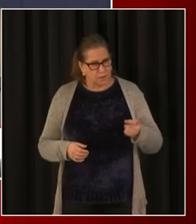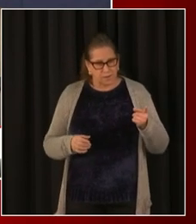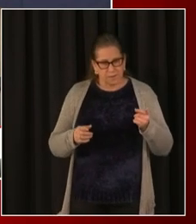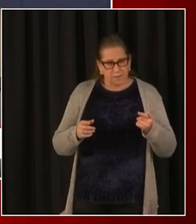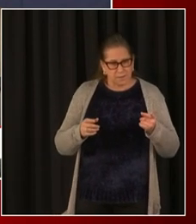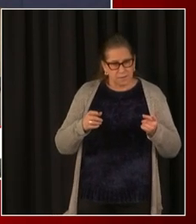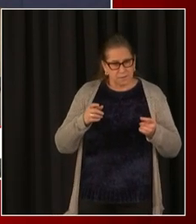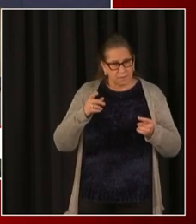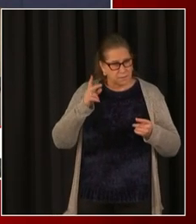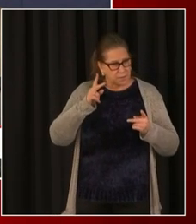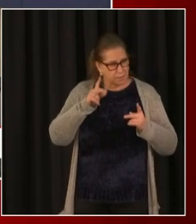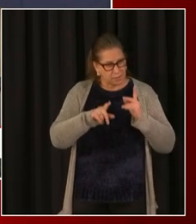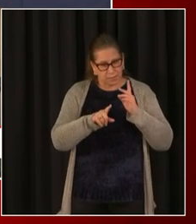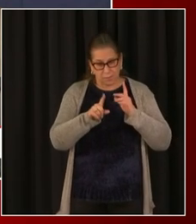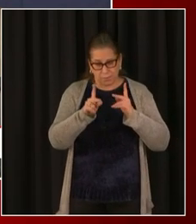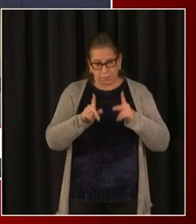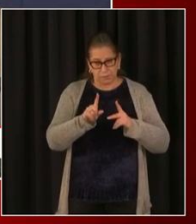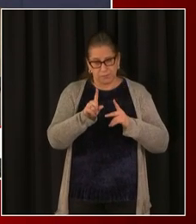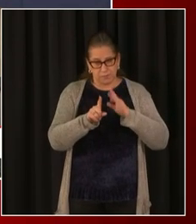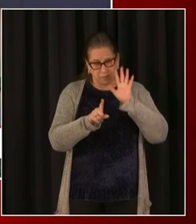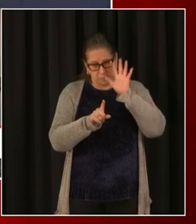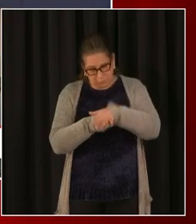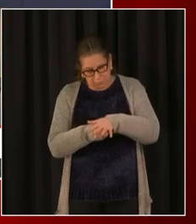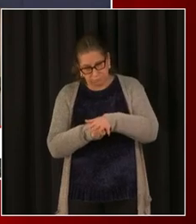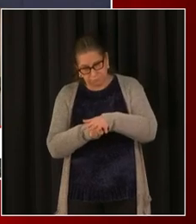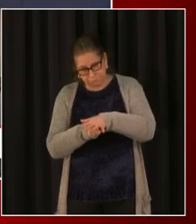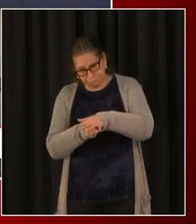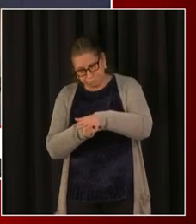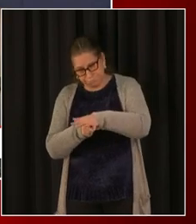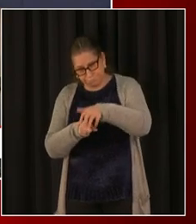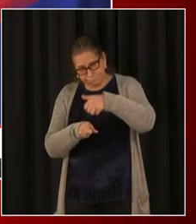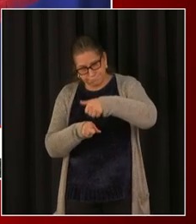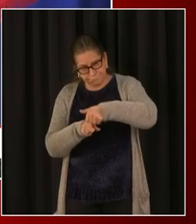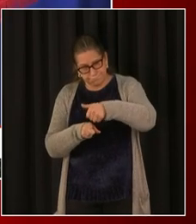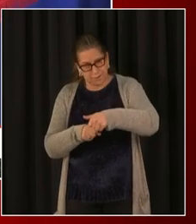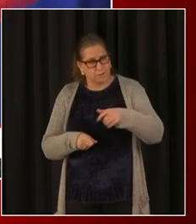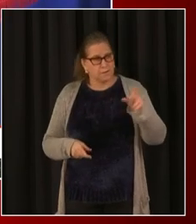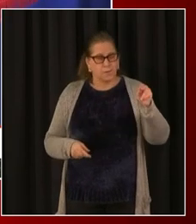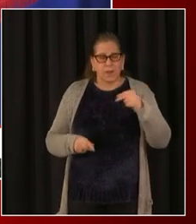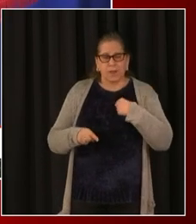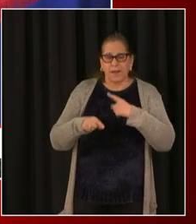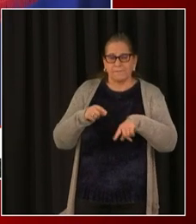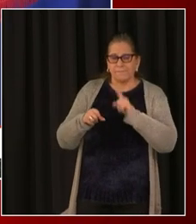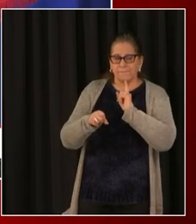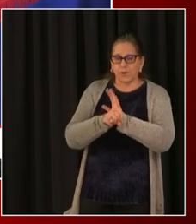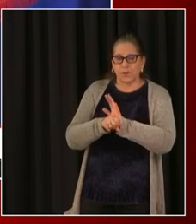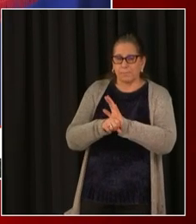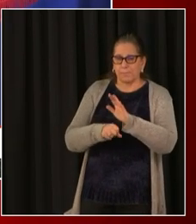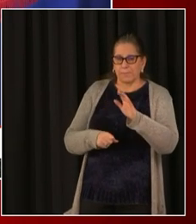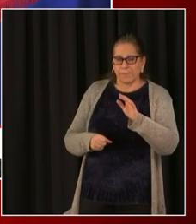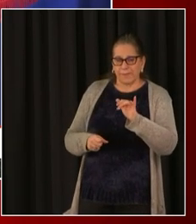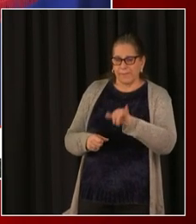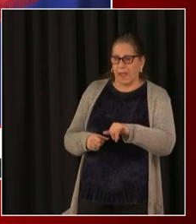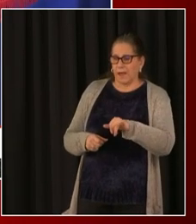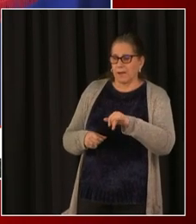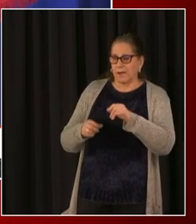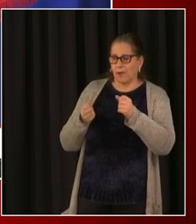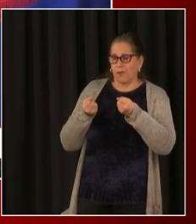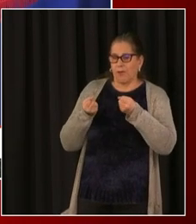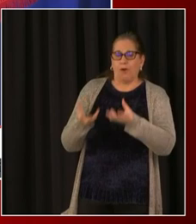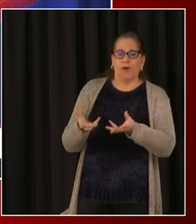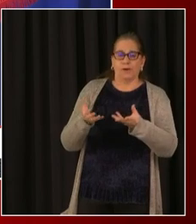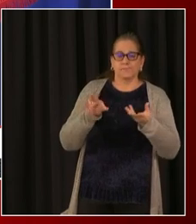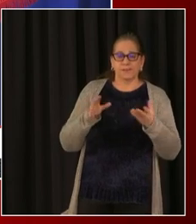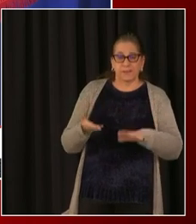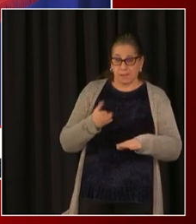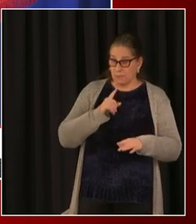confirm any specific about causes of death now. As soon as we have that available, we'll